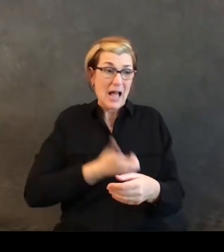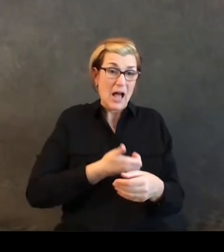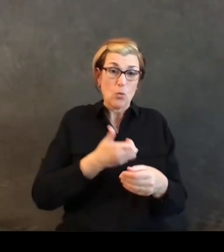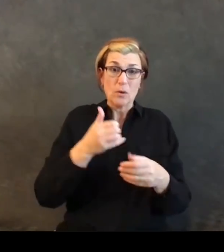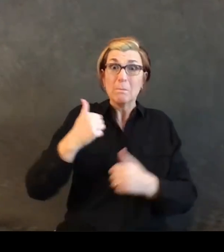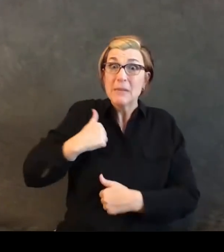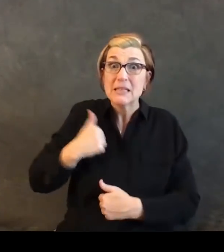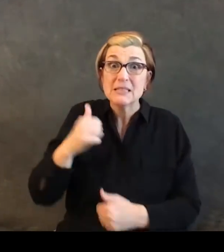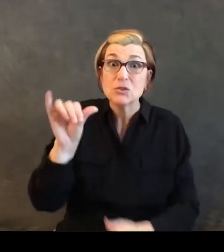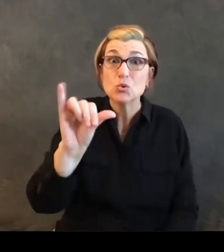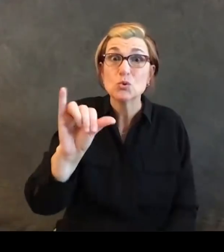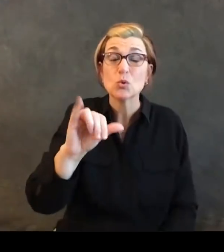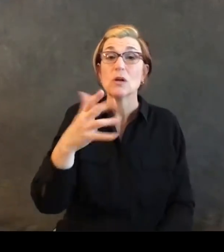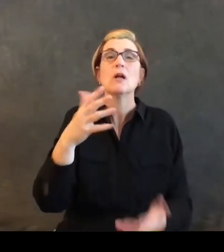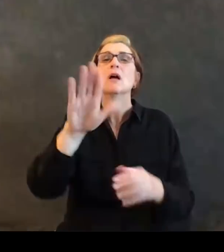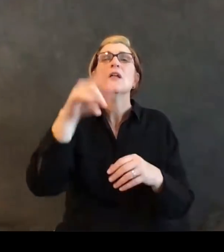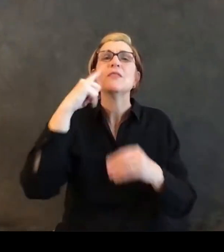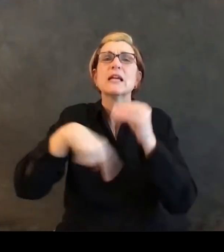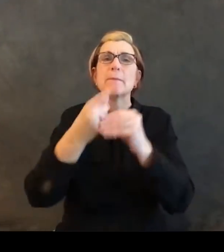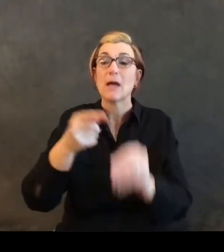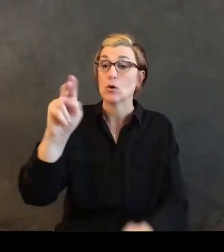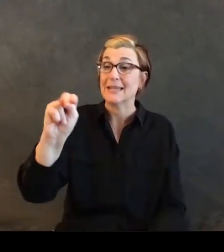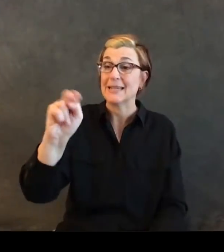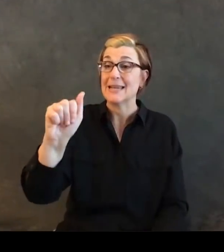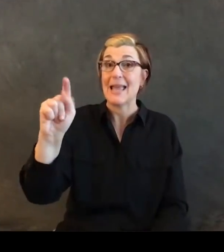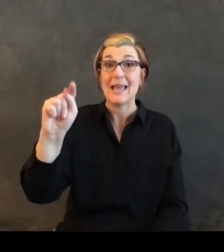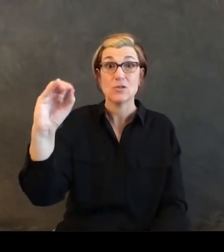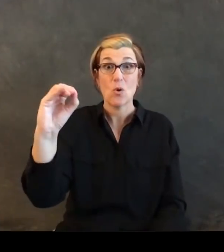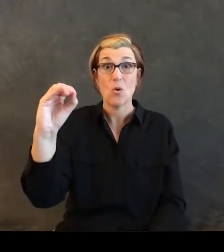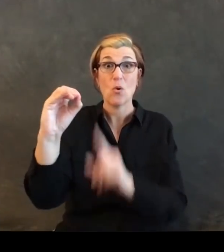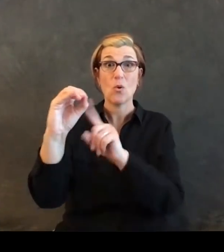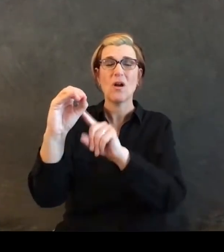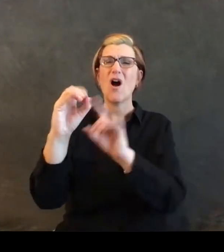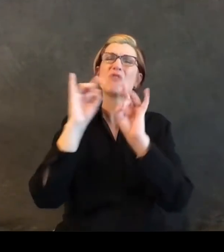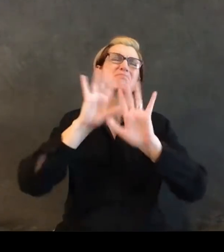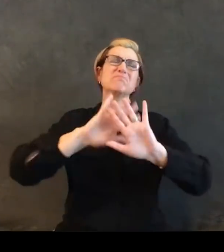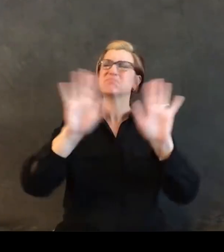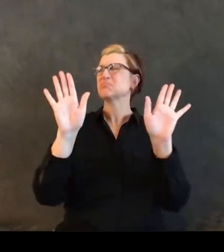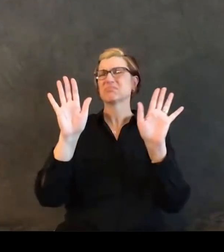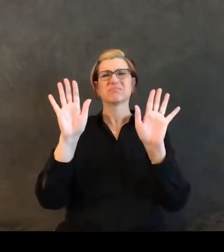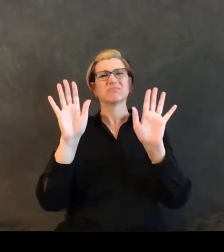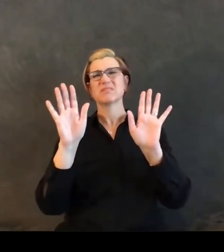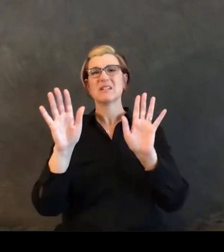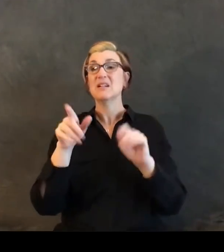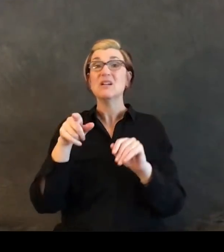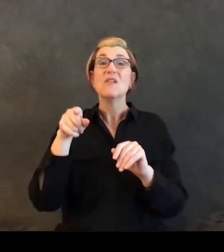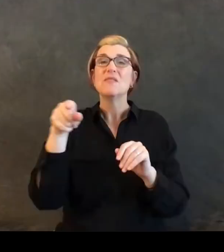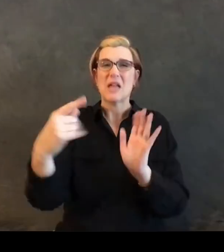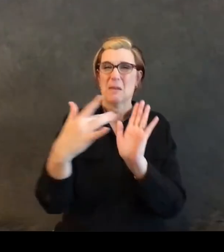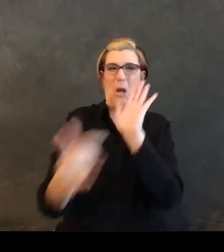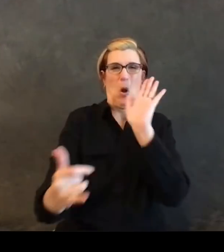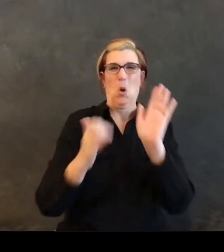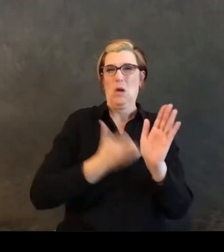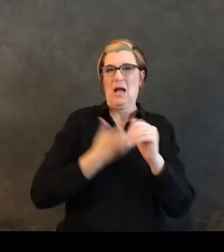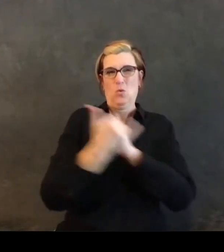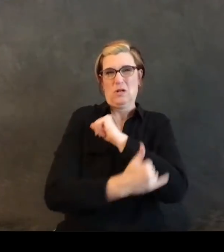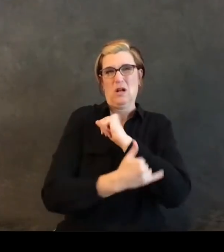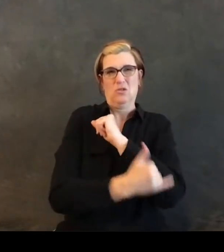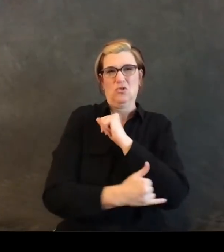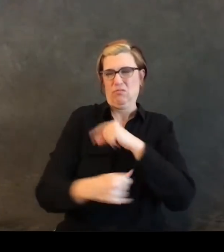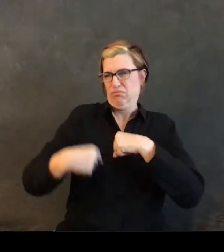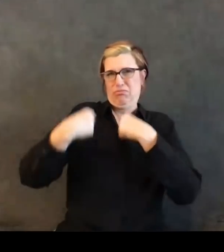if you look at NATO, the abuse that was given to our country on NATO, where they